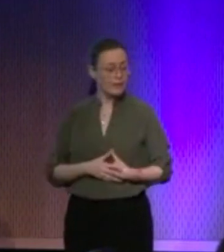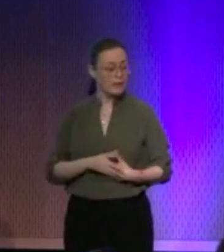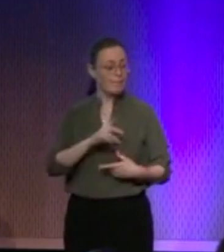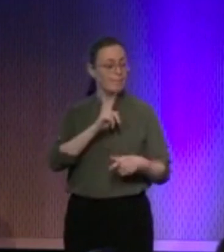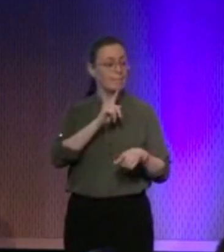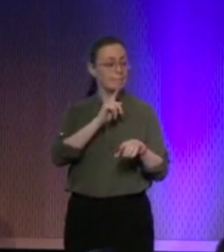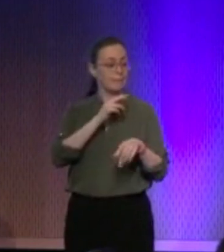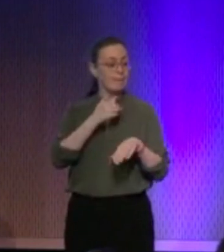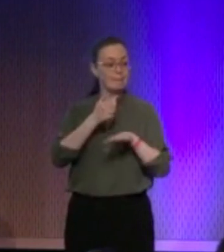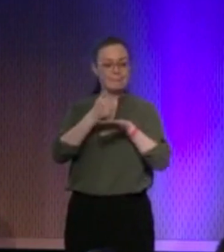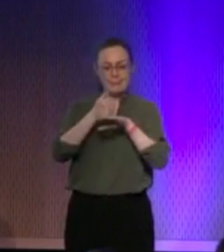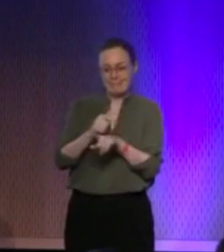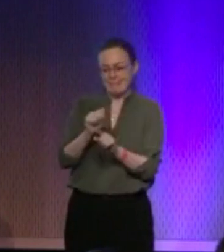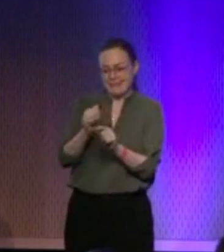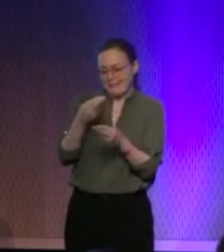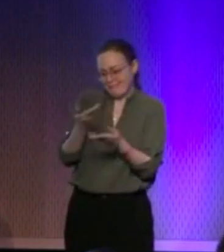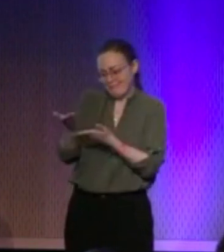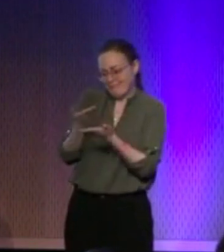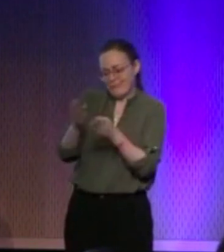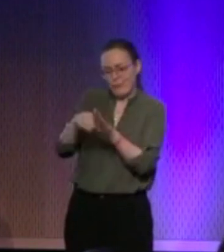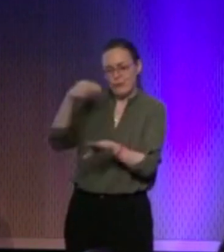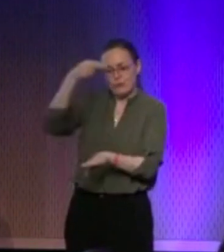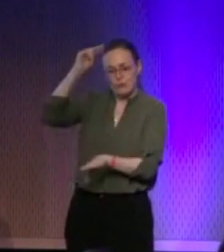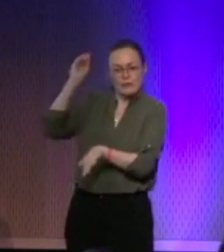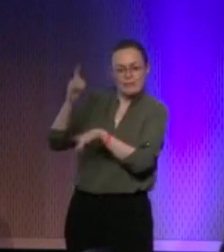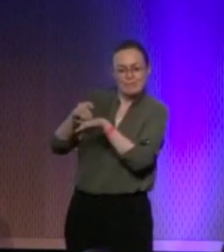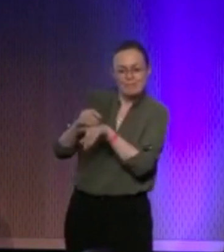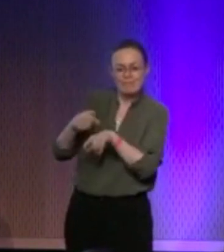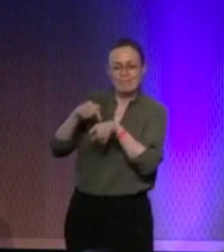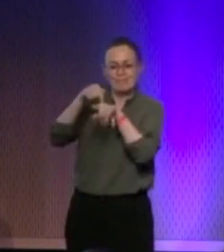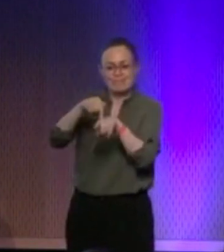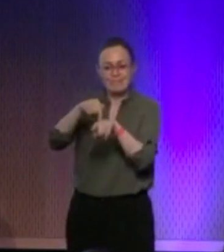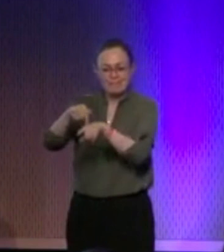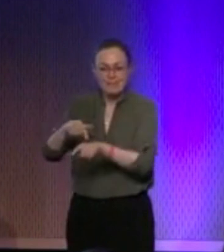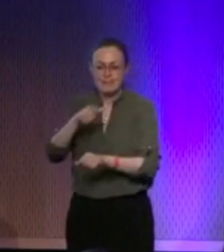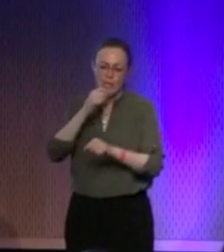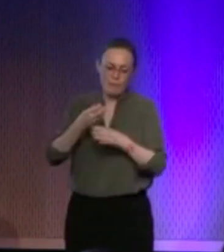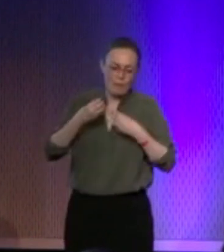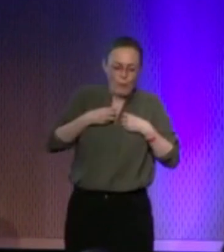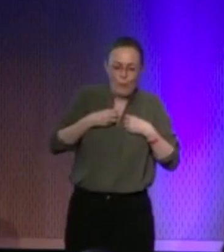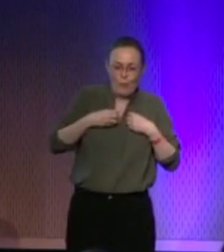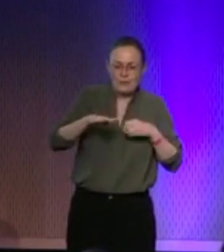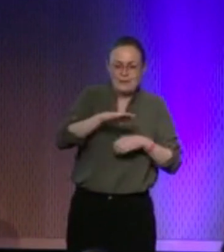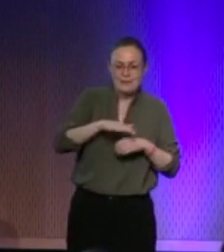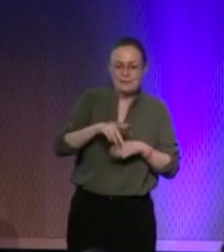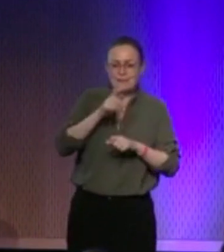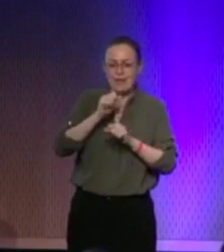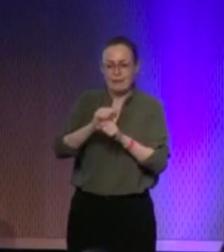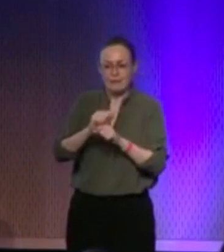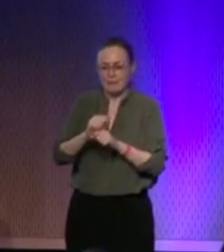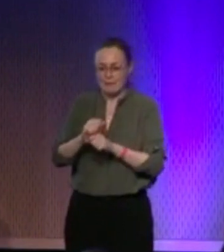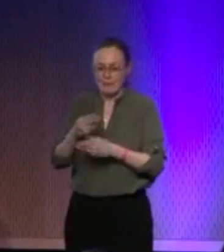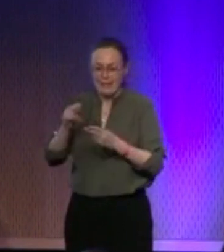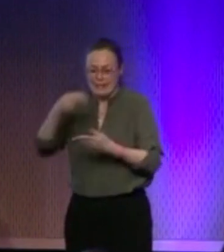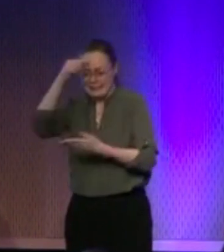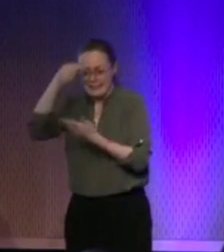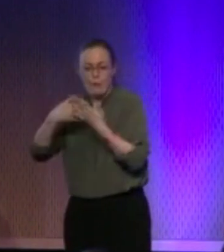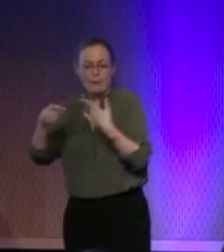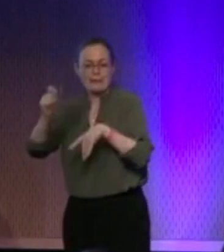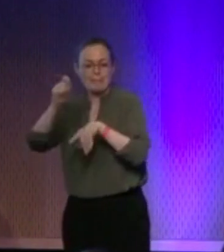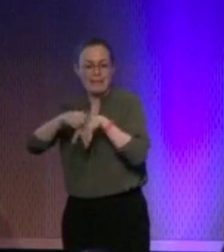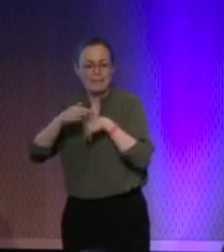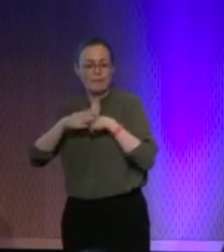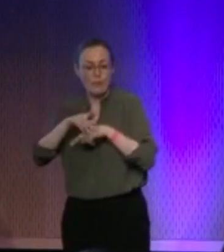basically that is a discussion to have with your neurologist, depending on the regimen that you're on and what medication will be the best fit